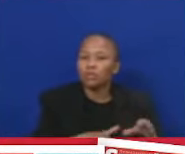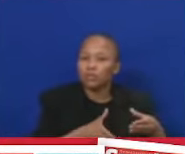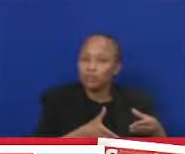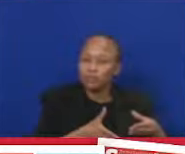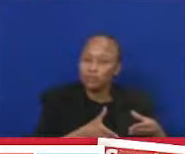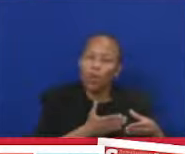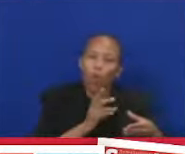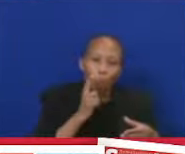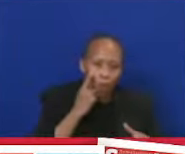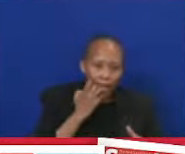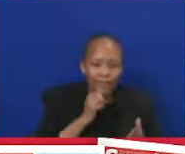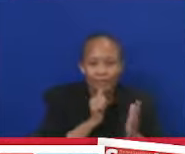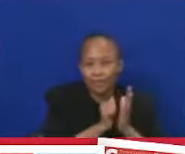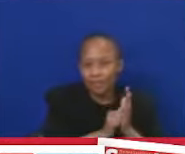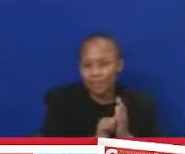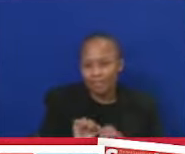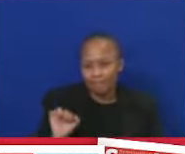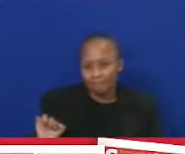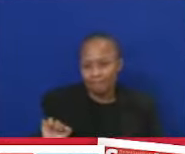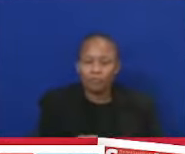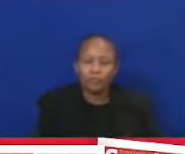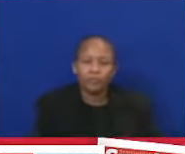Thank you,